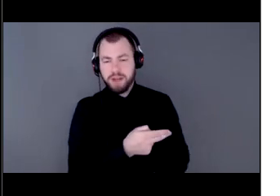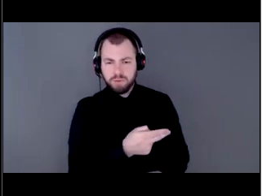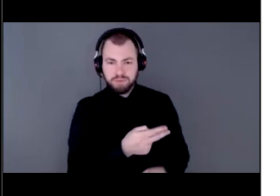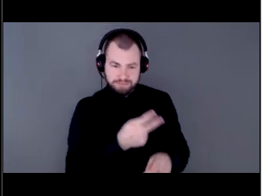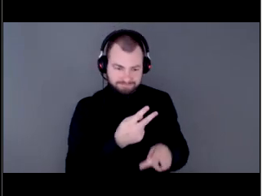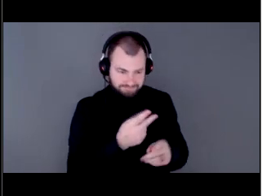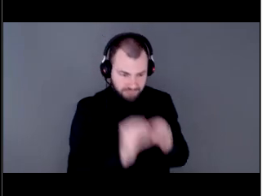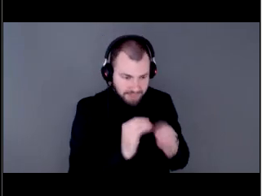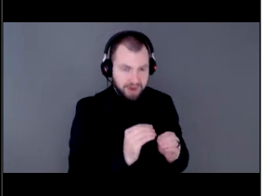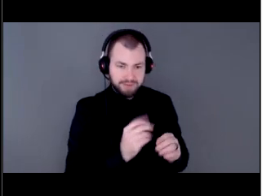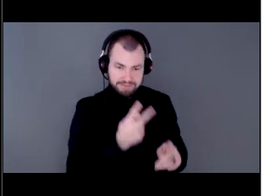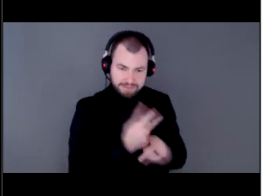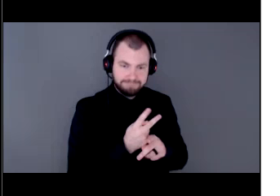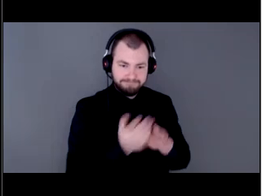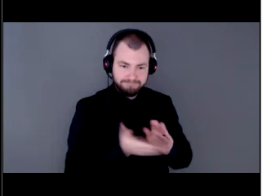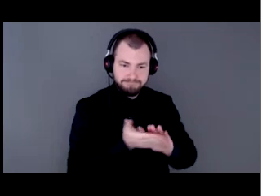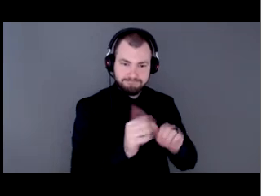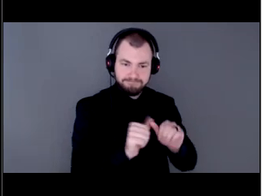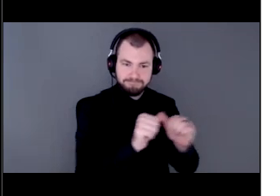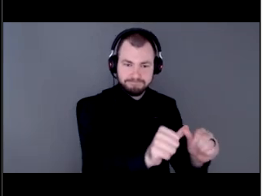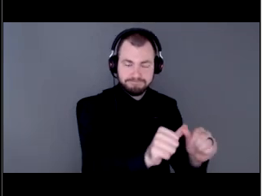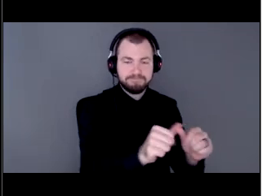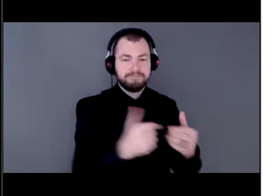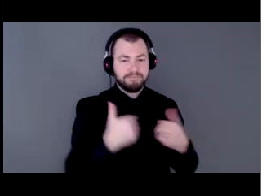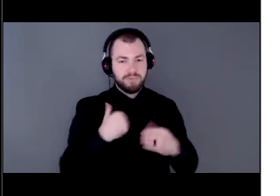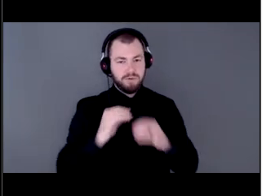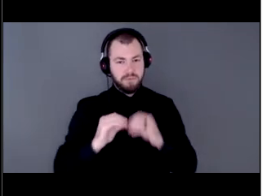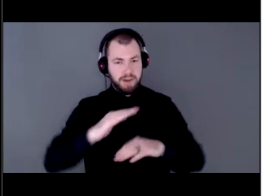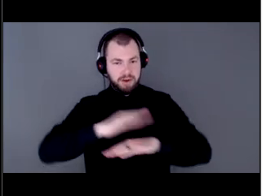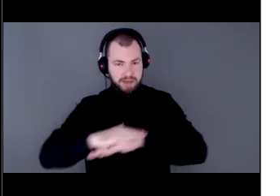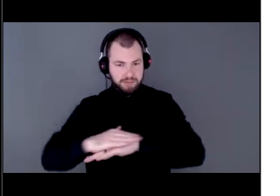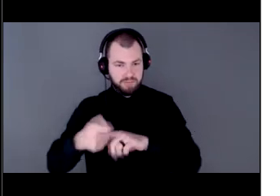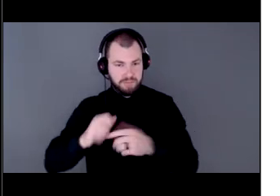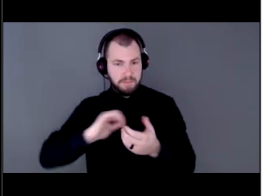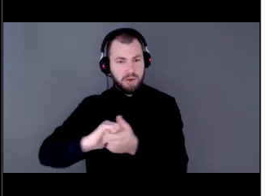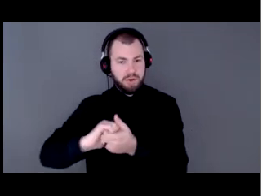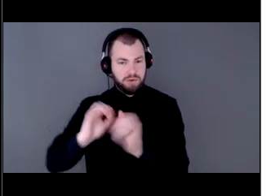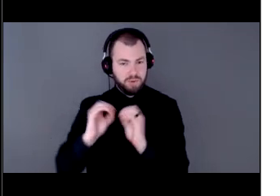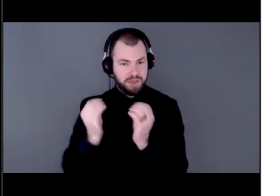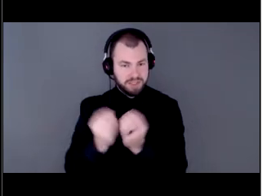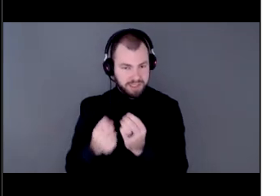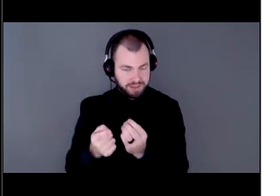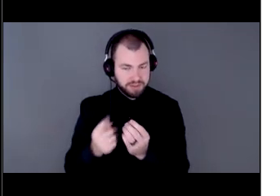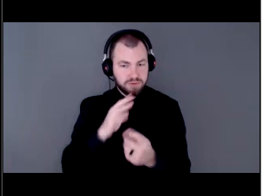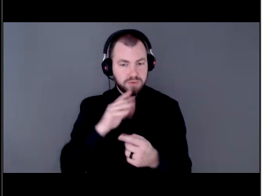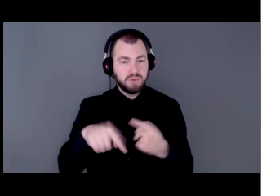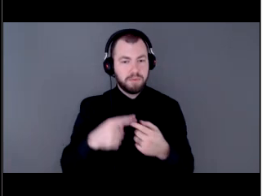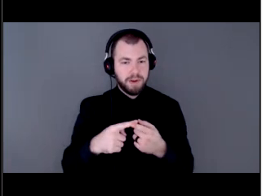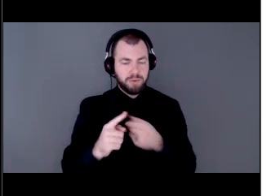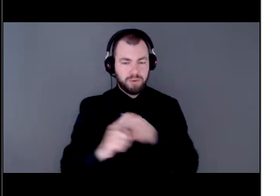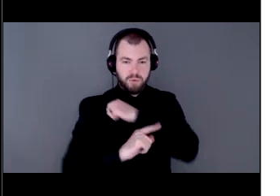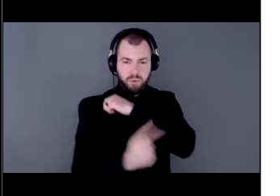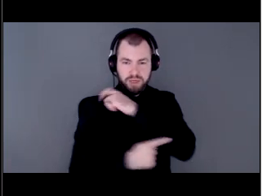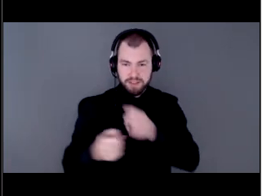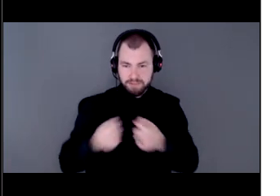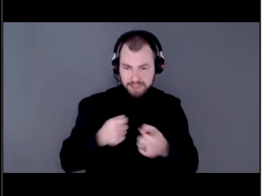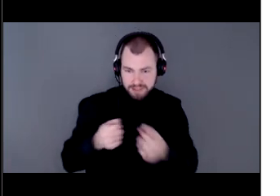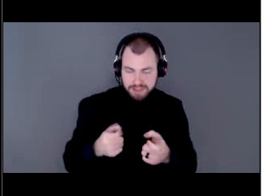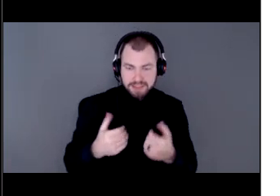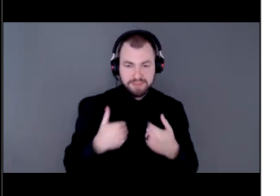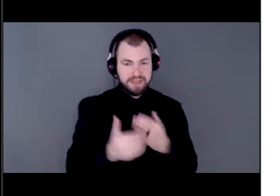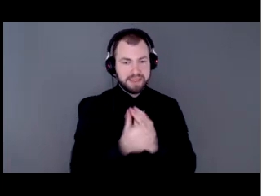we had tablers from our partnering organizations to help talk about waste management. We had skills workshops to help people learn how to do